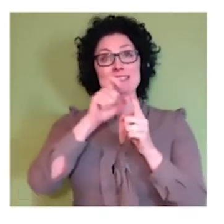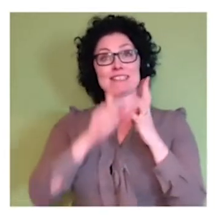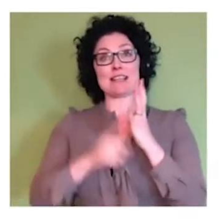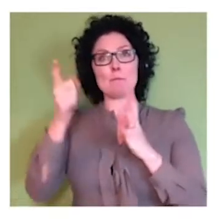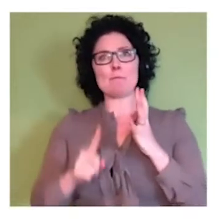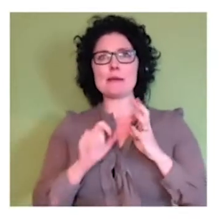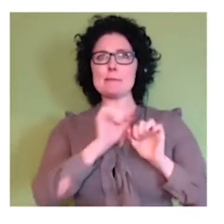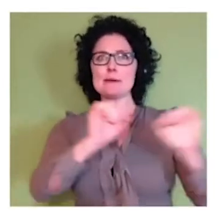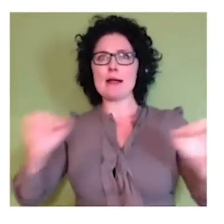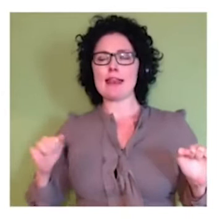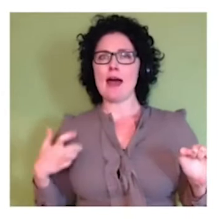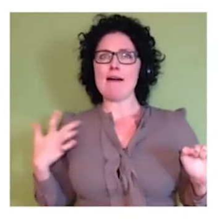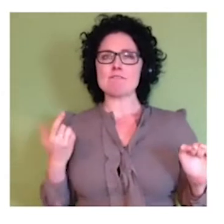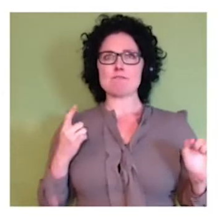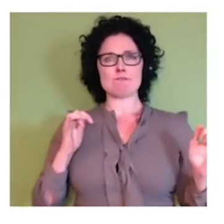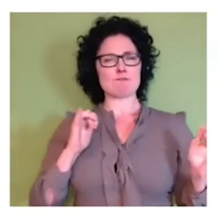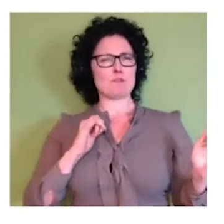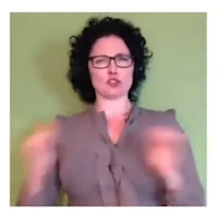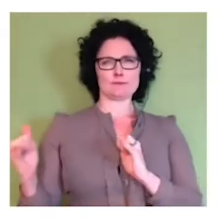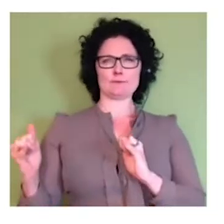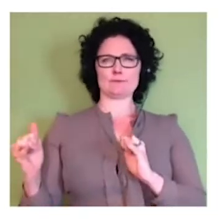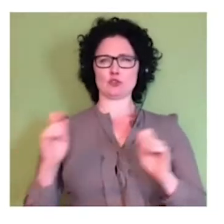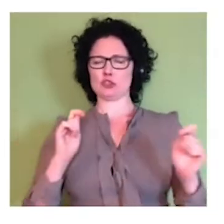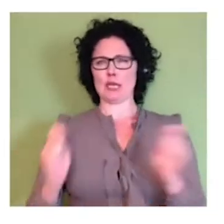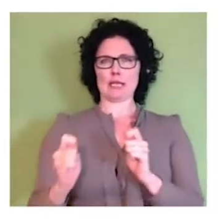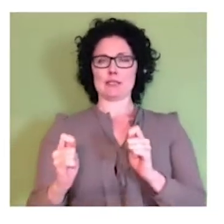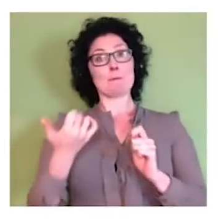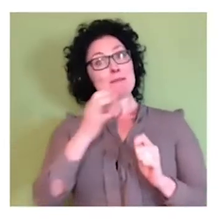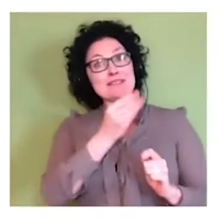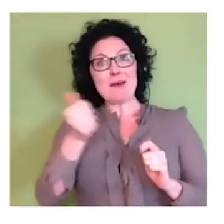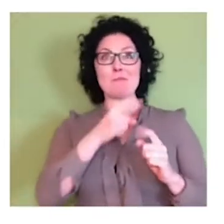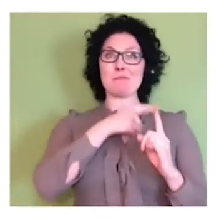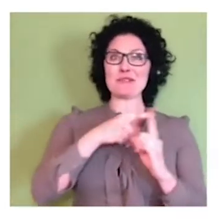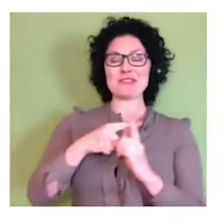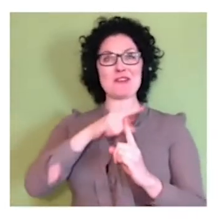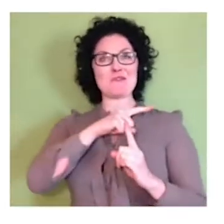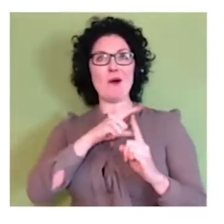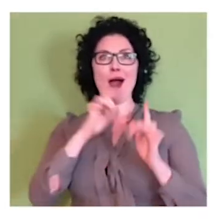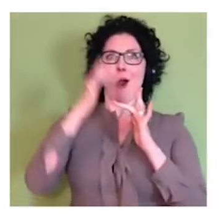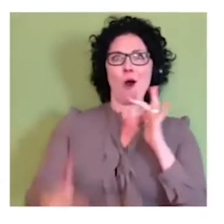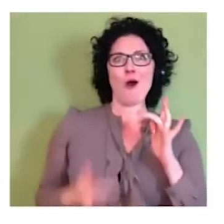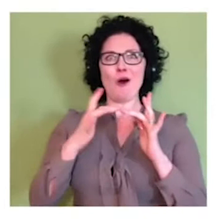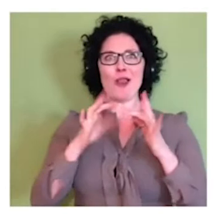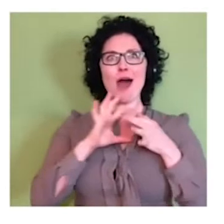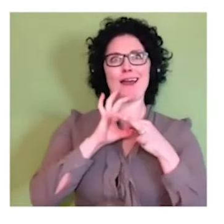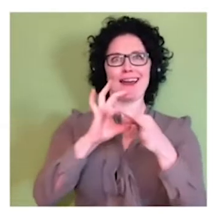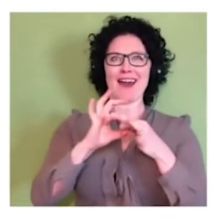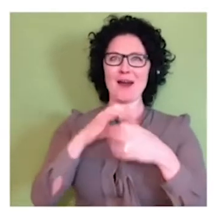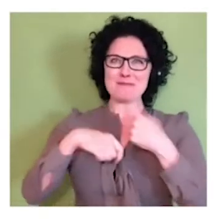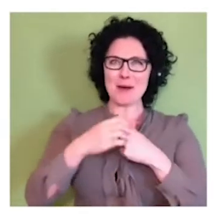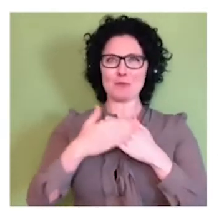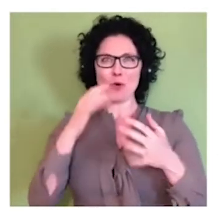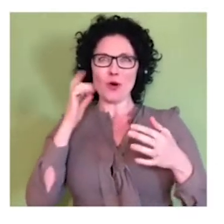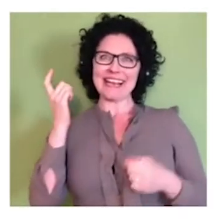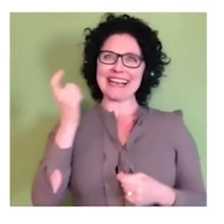For some, the changes may have been positive as digital technology and online interactions make it easier for them to stay connected